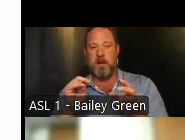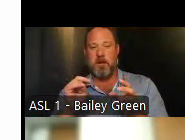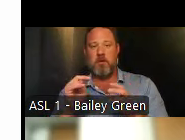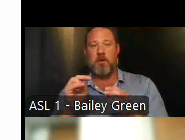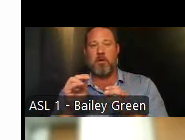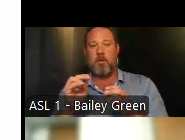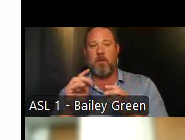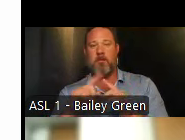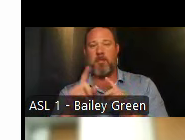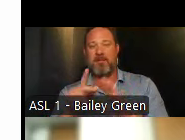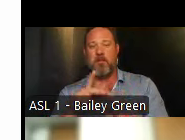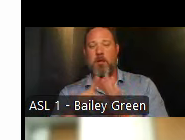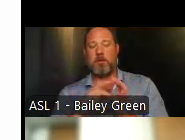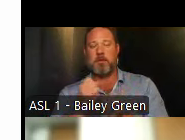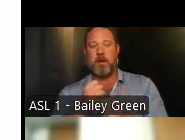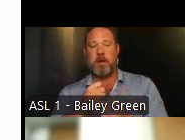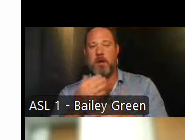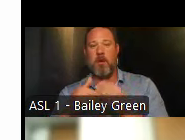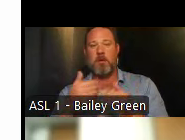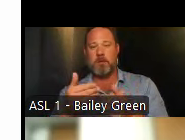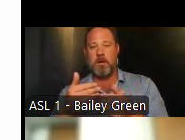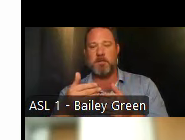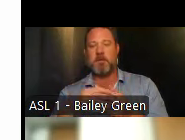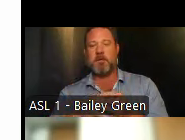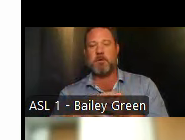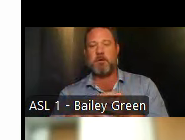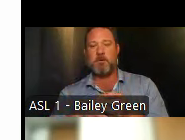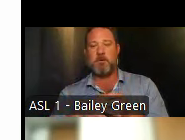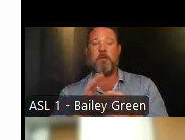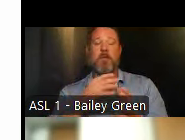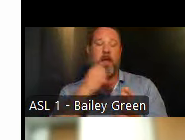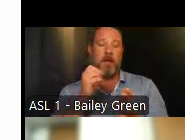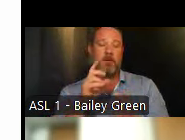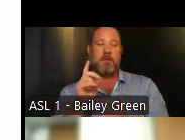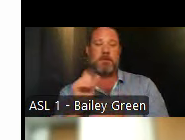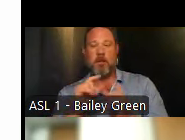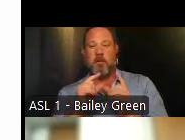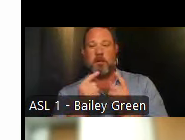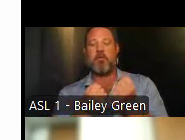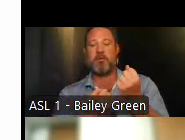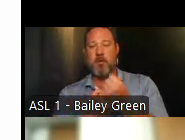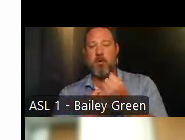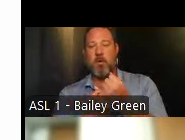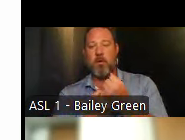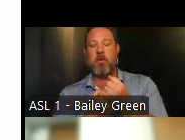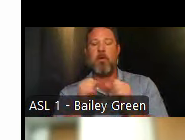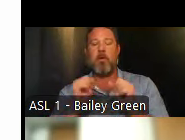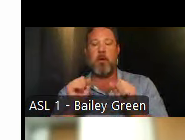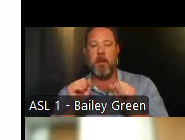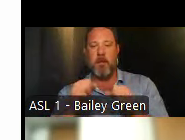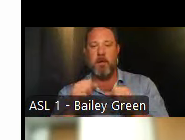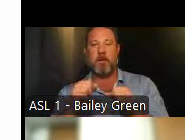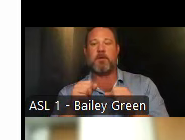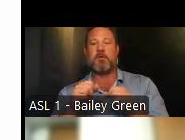that is the policymaking process. And then we, along with other aging and disability groups, support this bill because of its ability